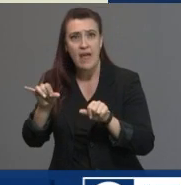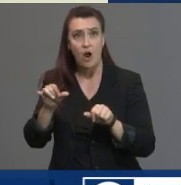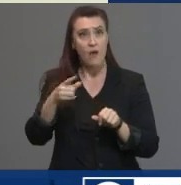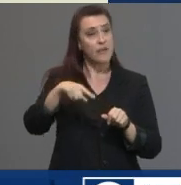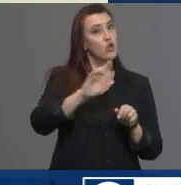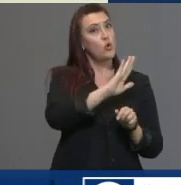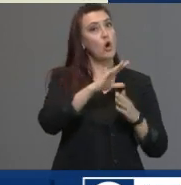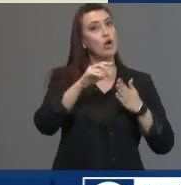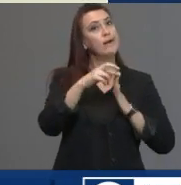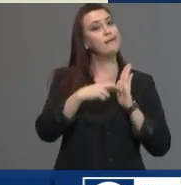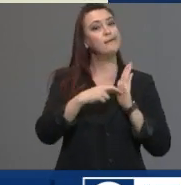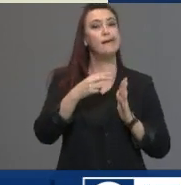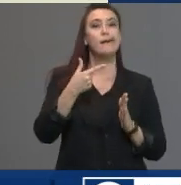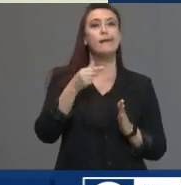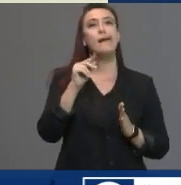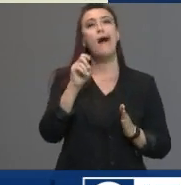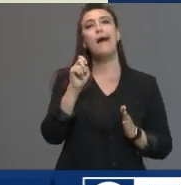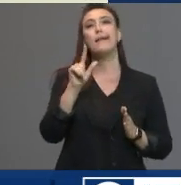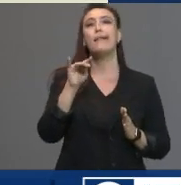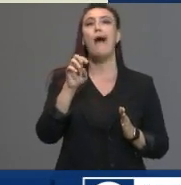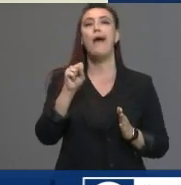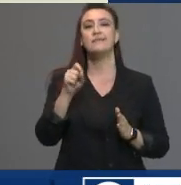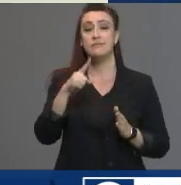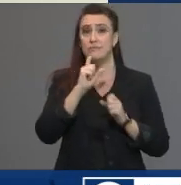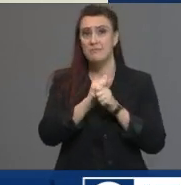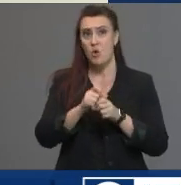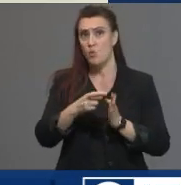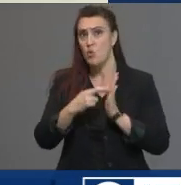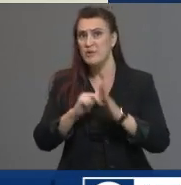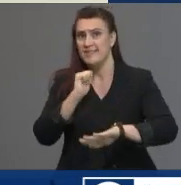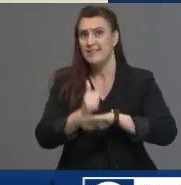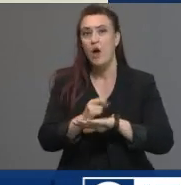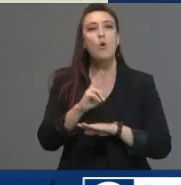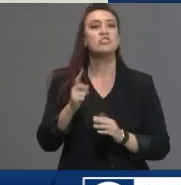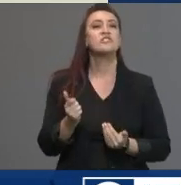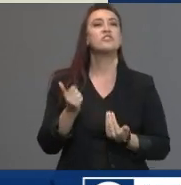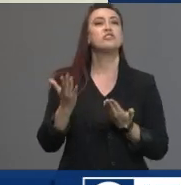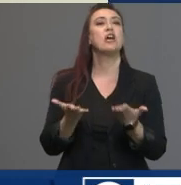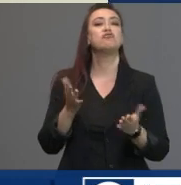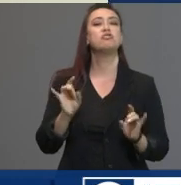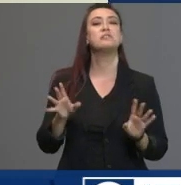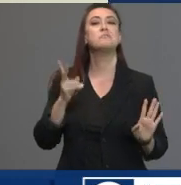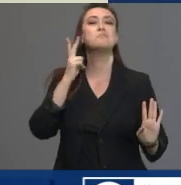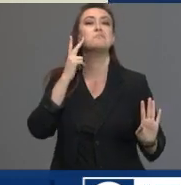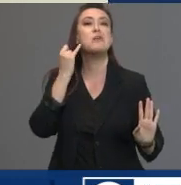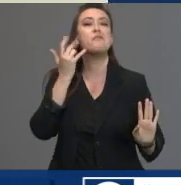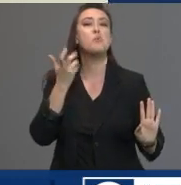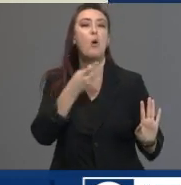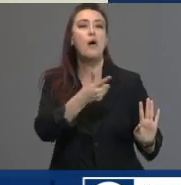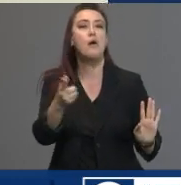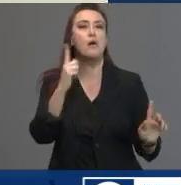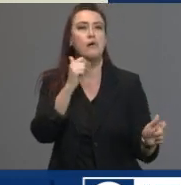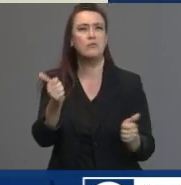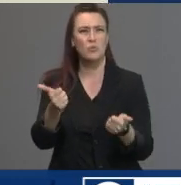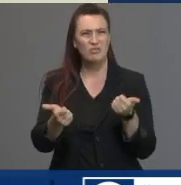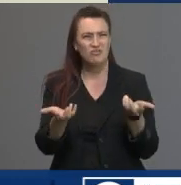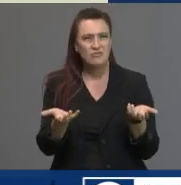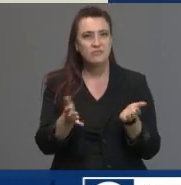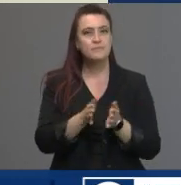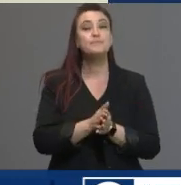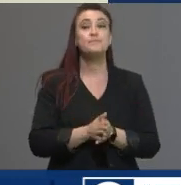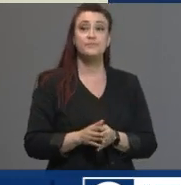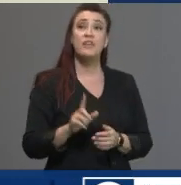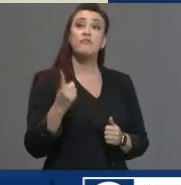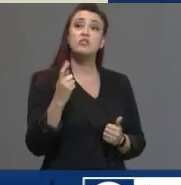here mandates or merely suggestions to follow if you want? So I want to say first, thank you so